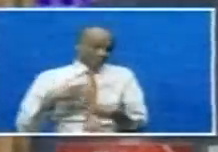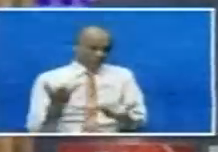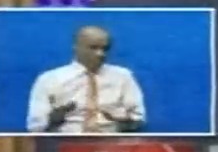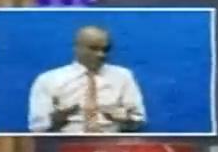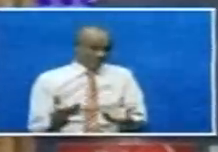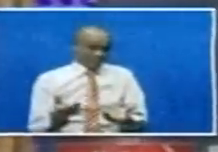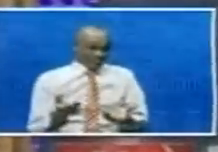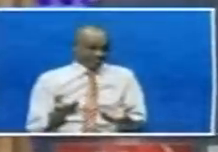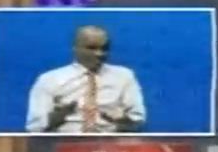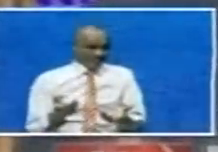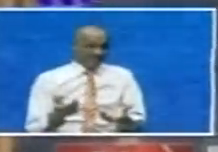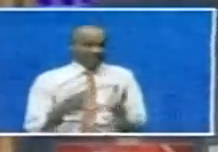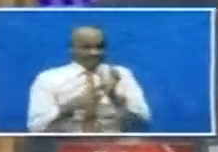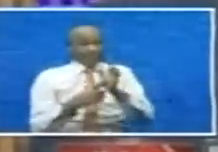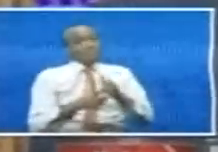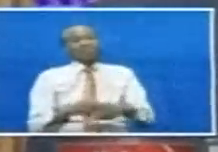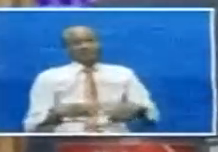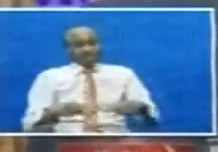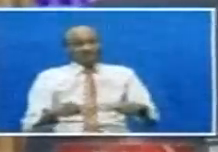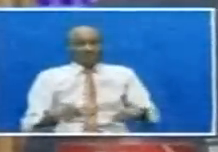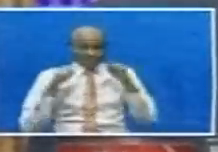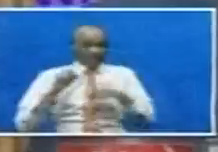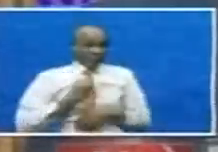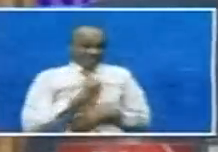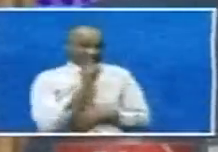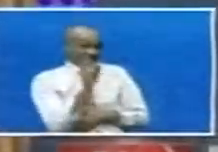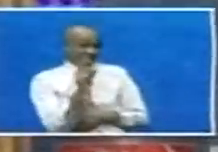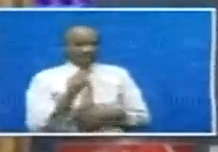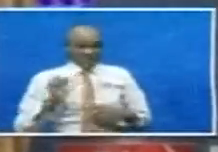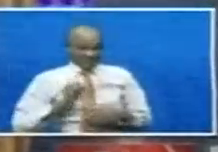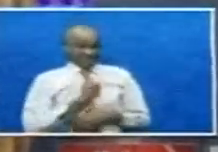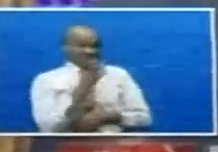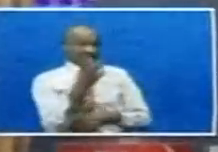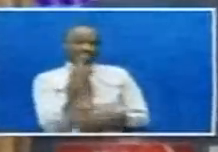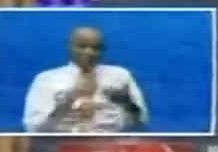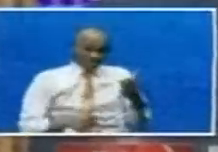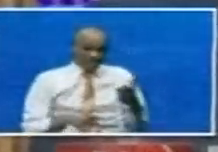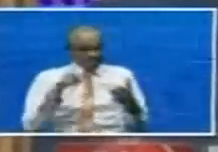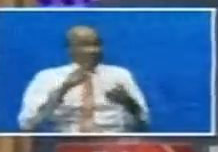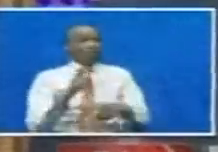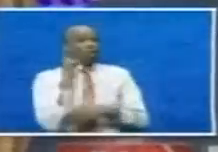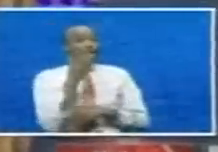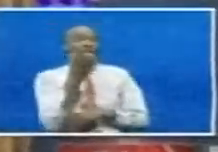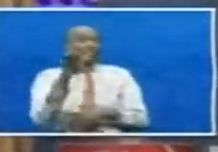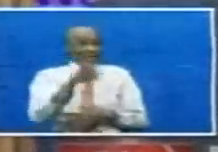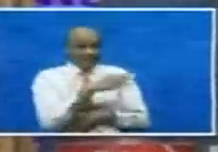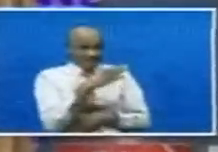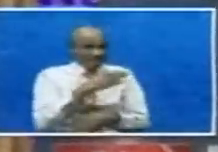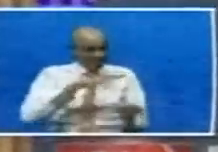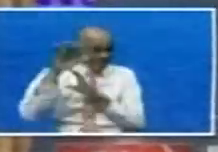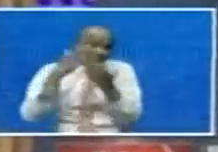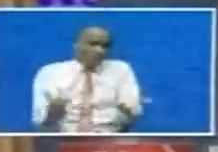Senate, particularly the chairman of the Finance Committee, say that there was a regulation in Parliament or in the